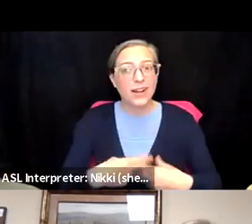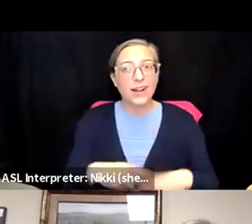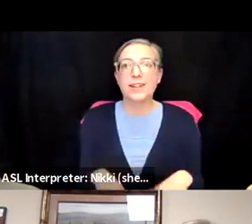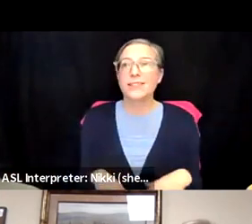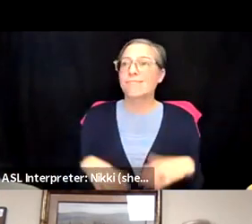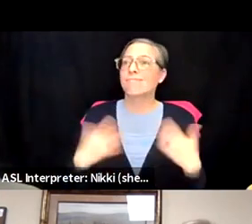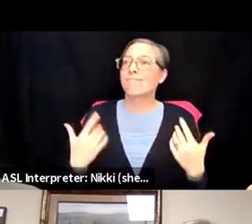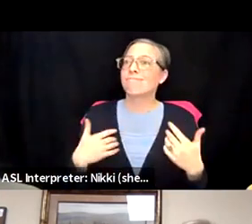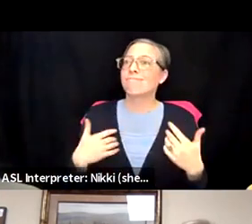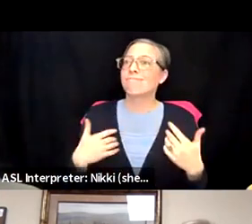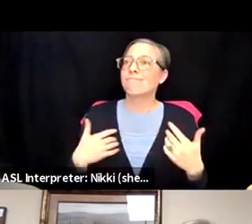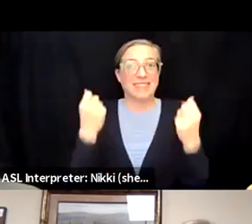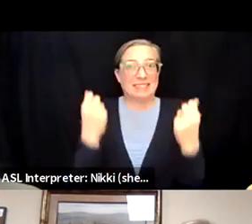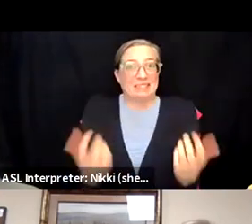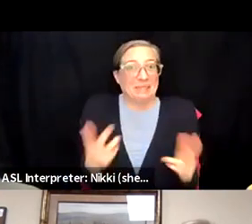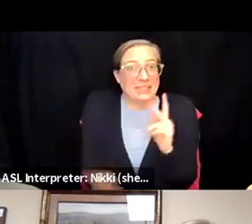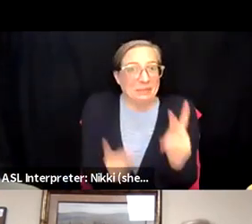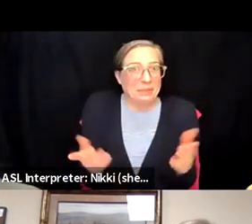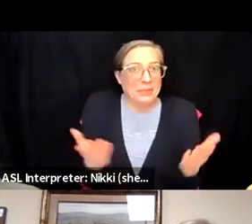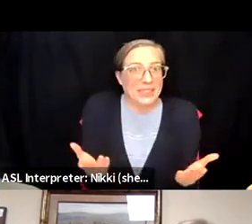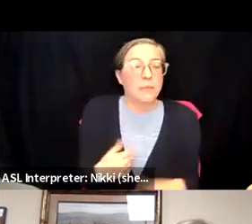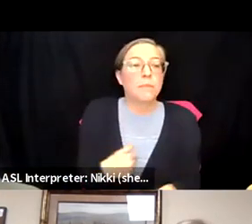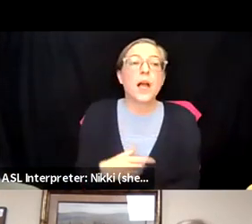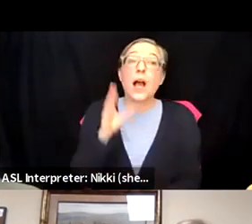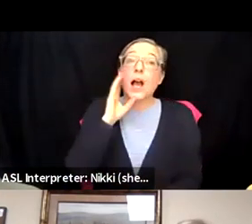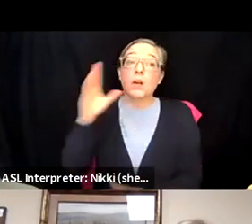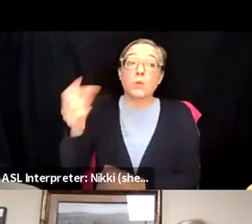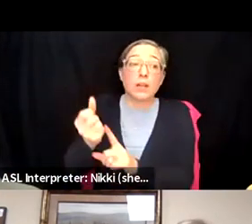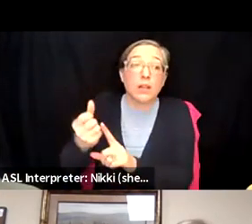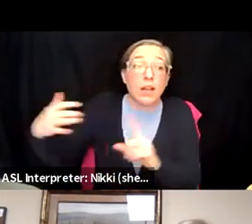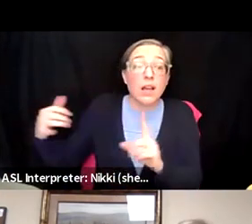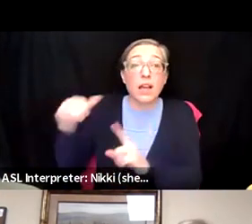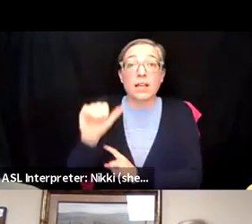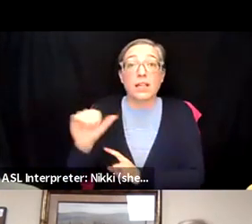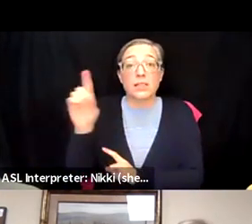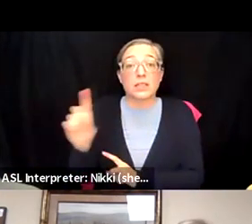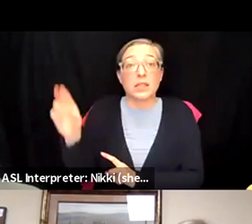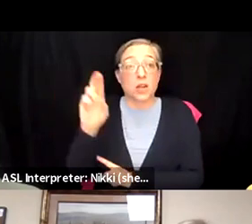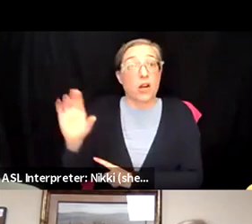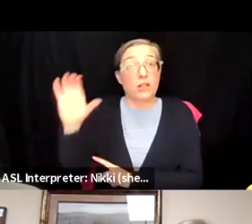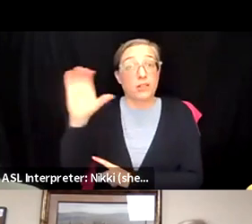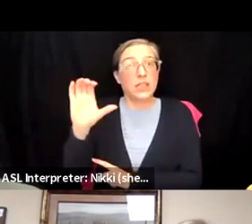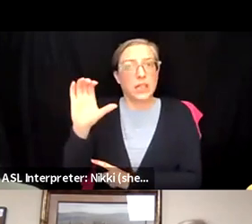depth about the ADRC, giving you a little bit of a one-on-one,